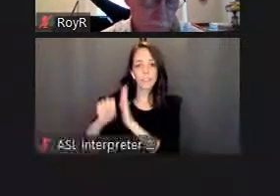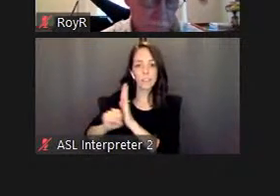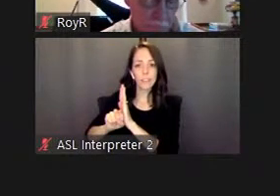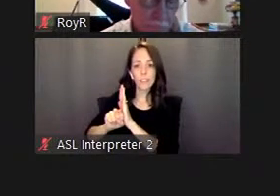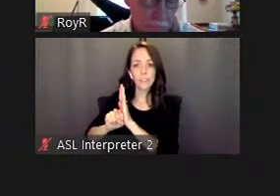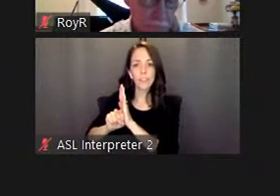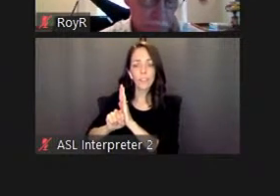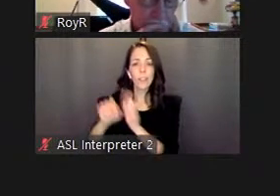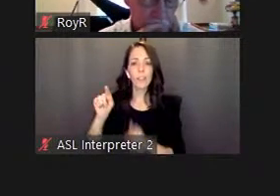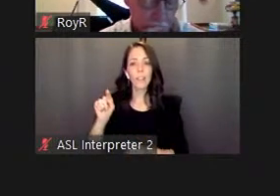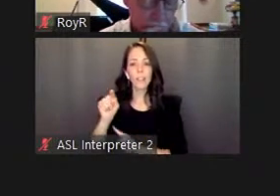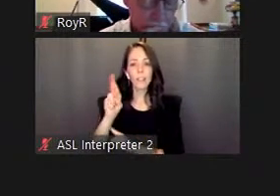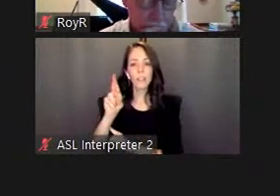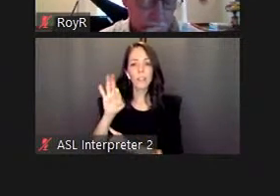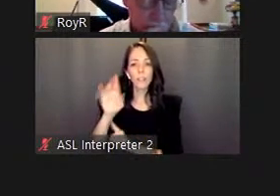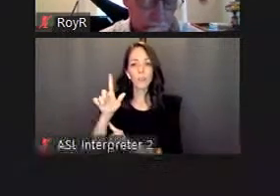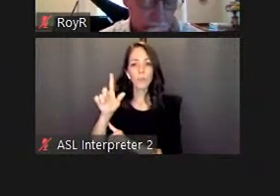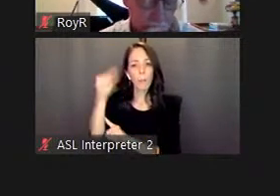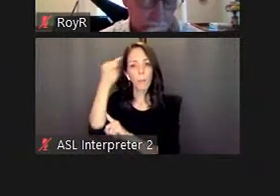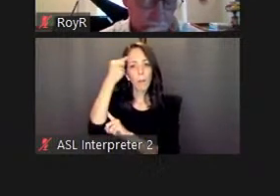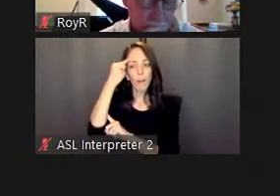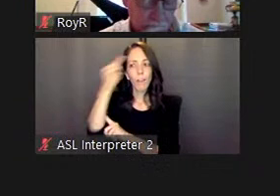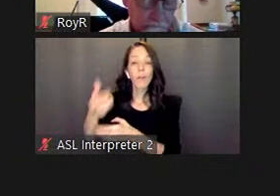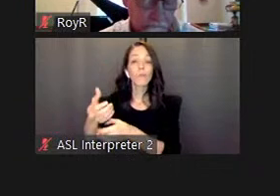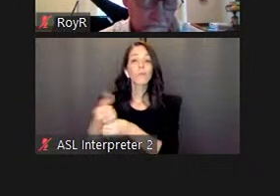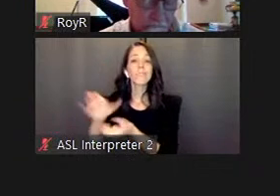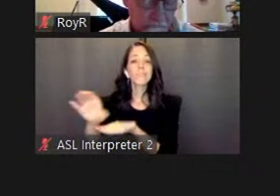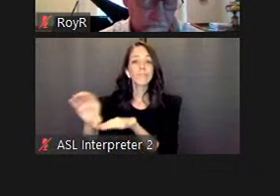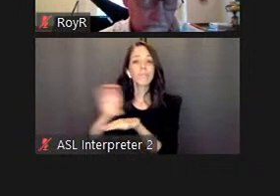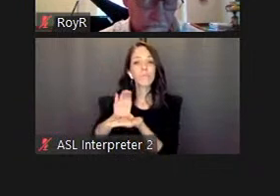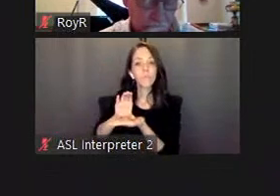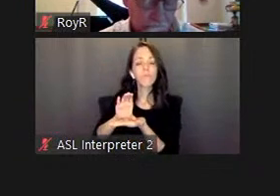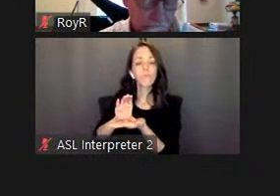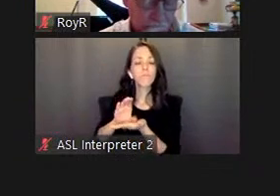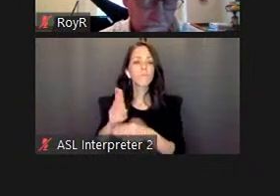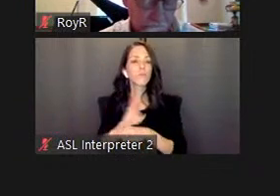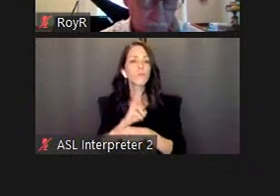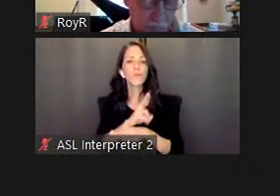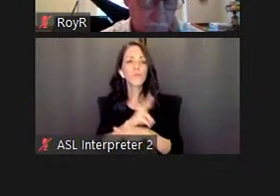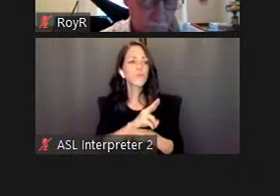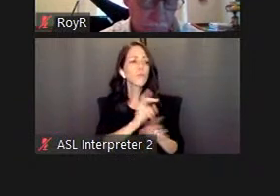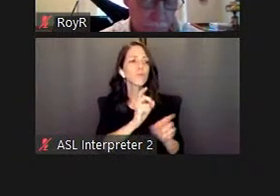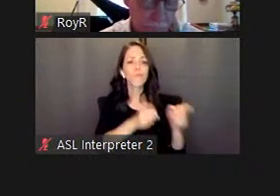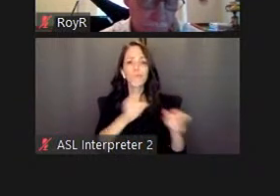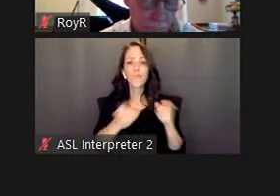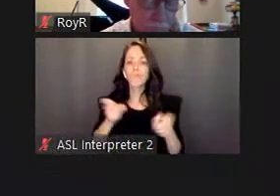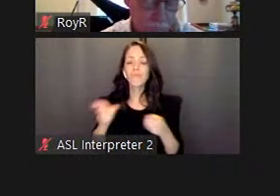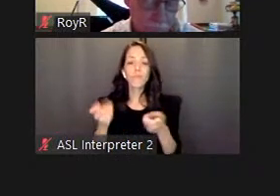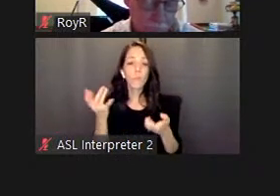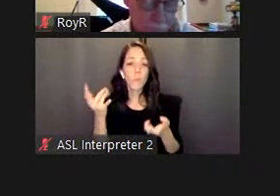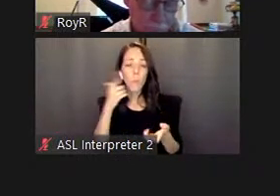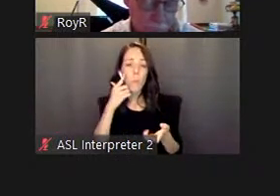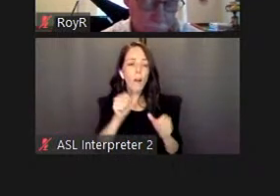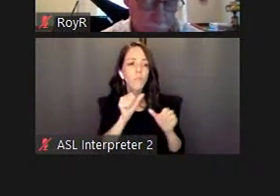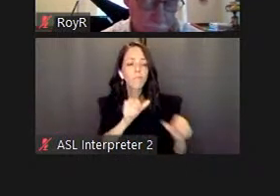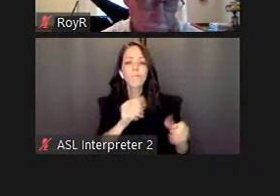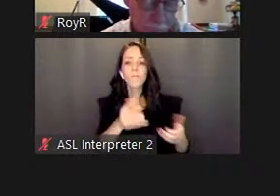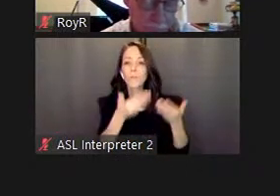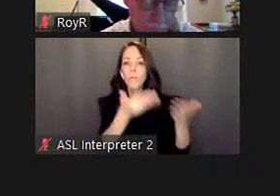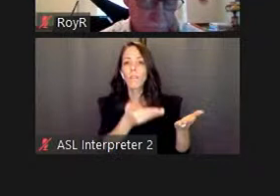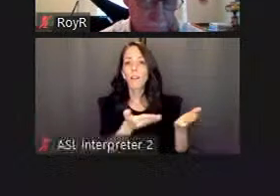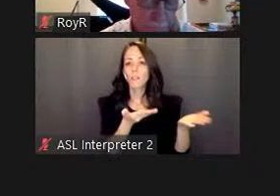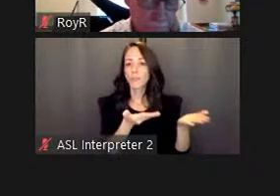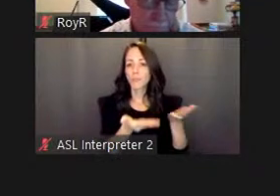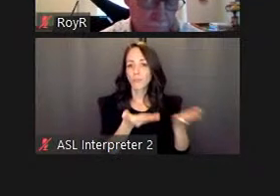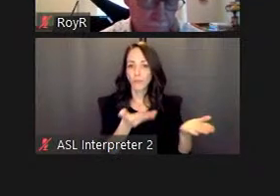tribal governments received funding to use with great flexibility to ensure that we can continue to offer the services that we